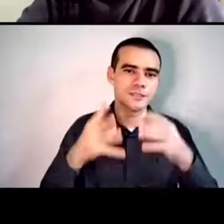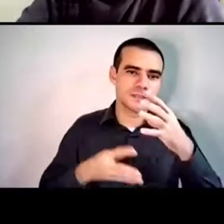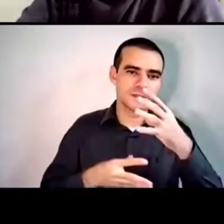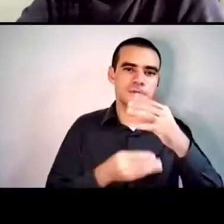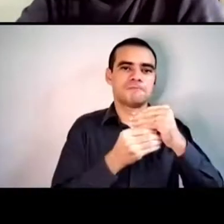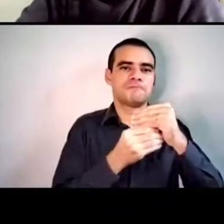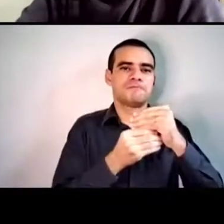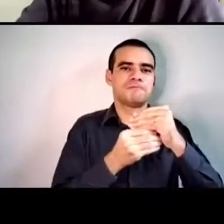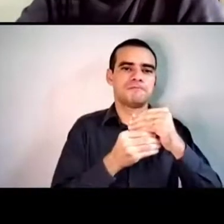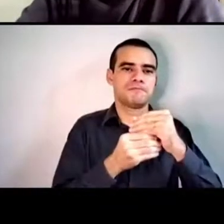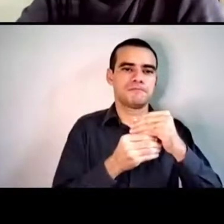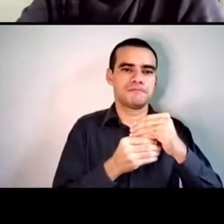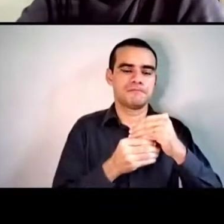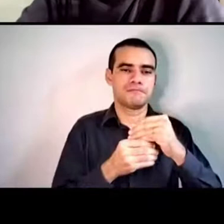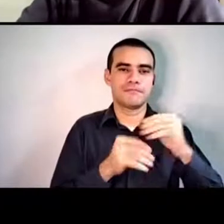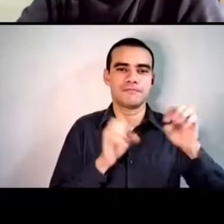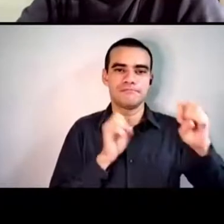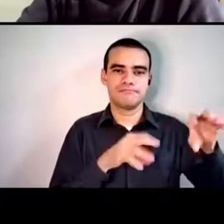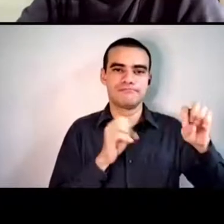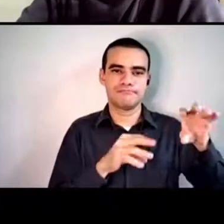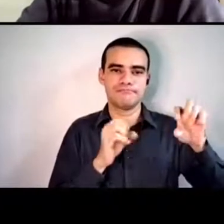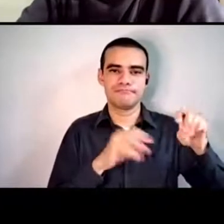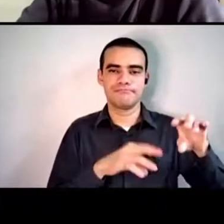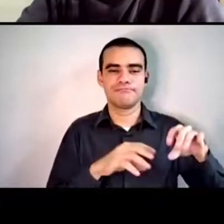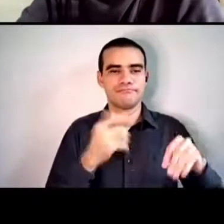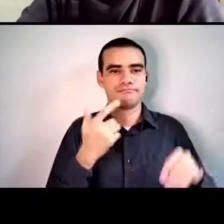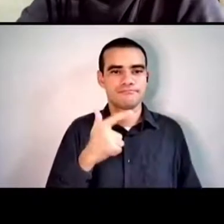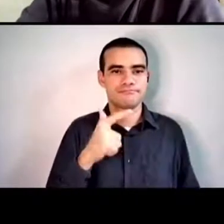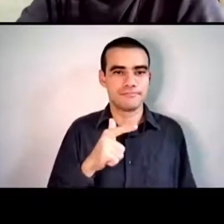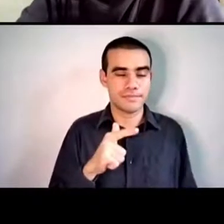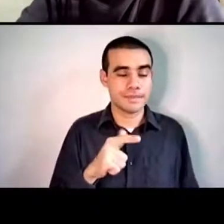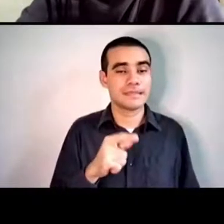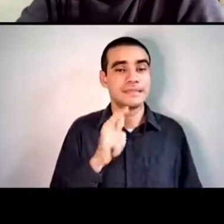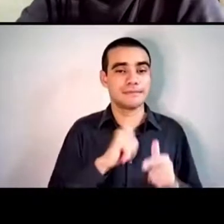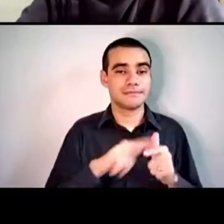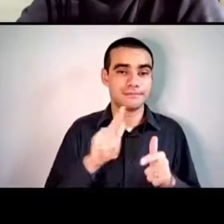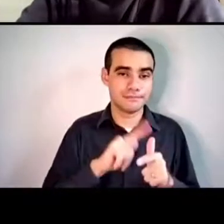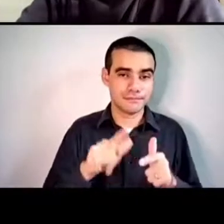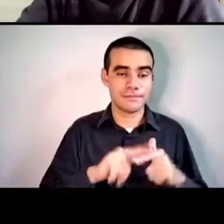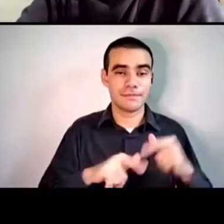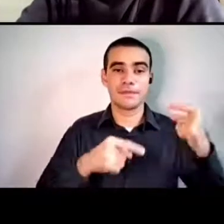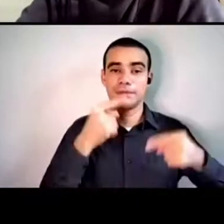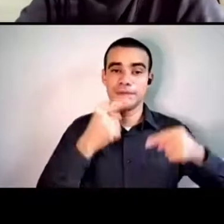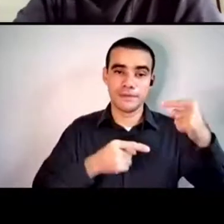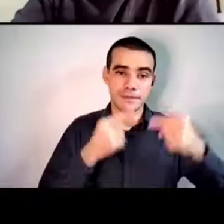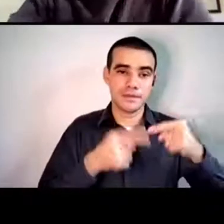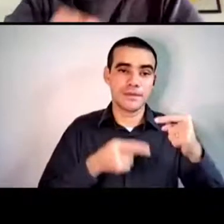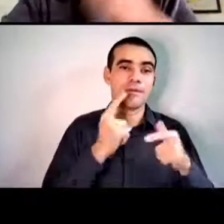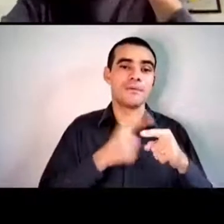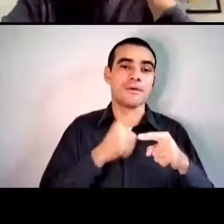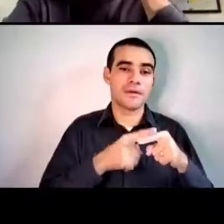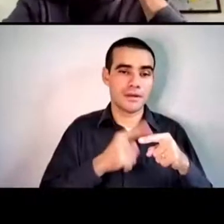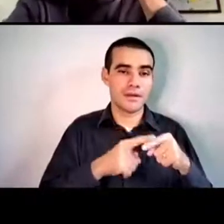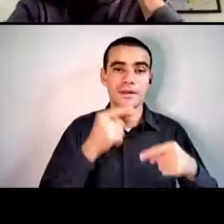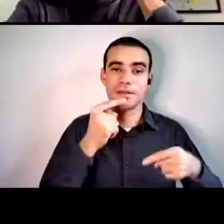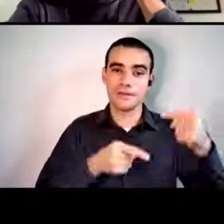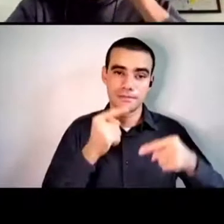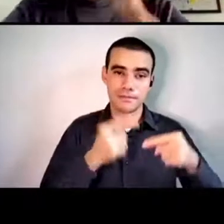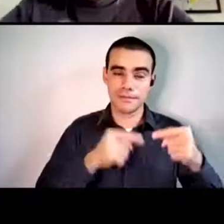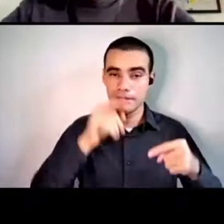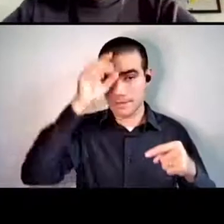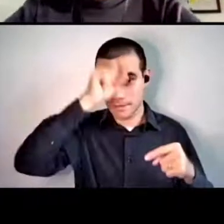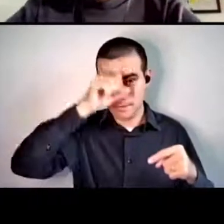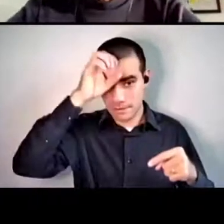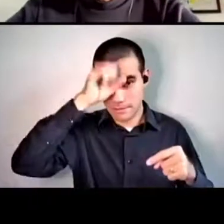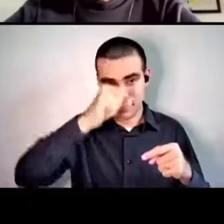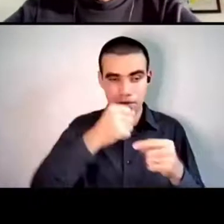not incorporated in the educational system. And that generated political problems because many politicians said, okay, I'm